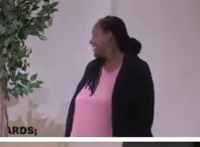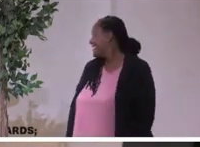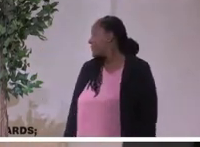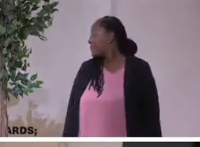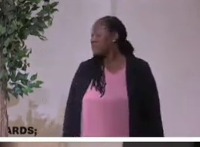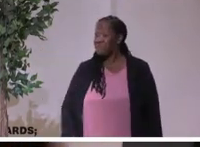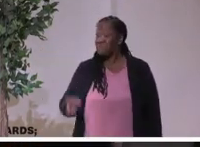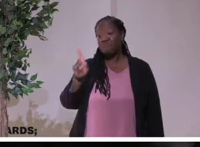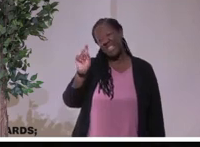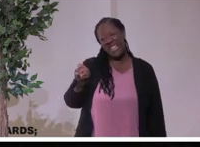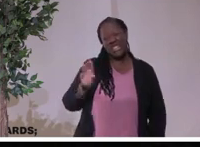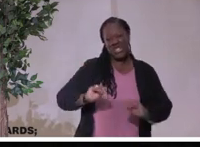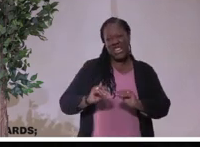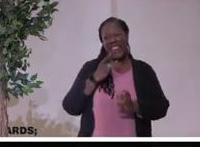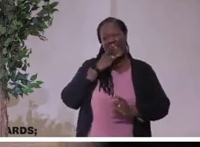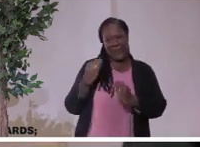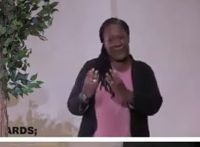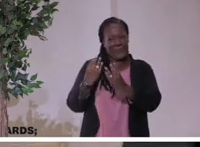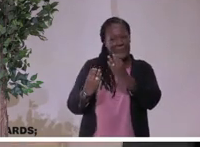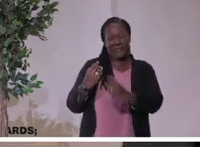That should light up.